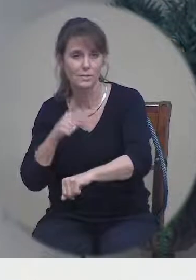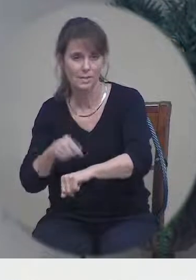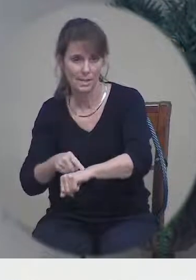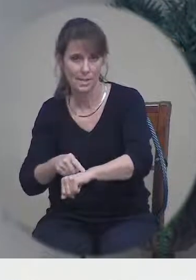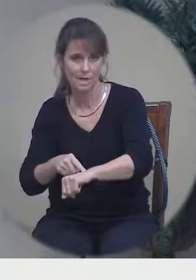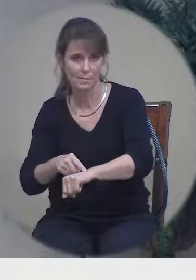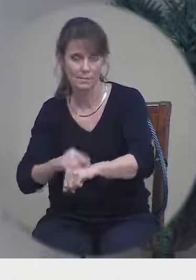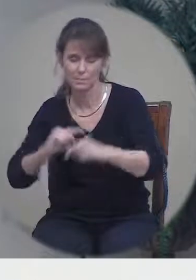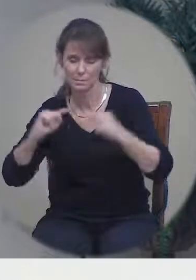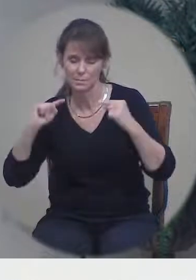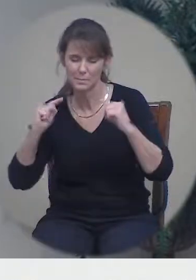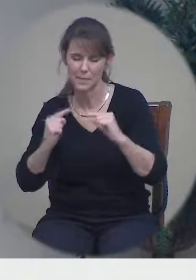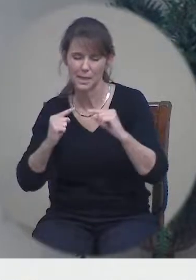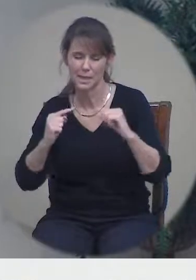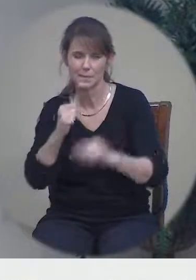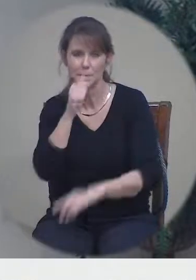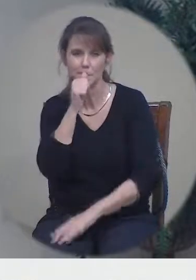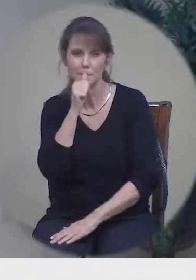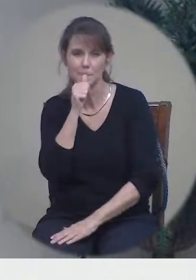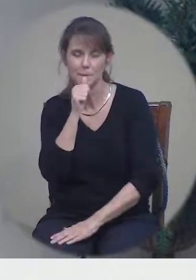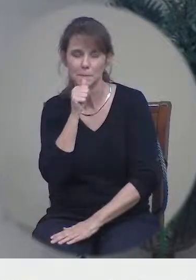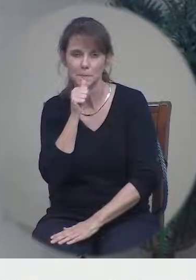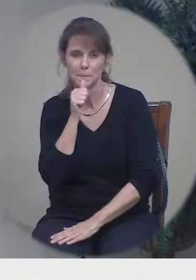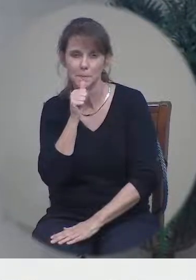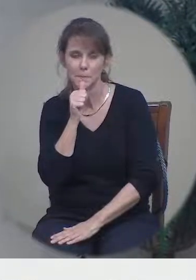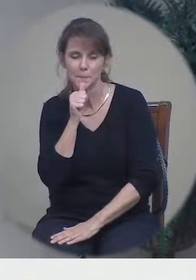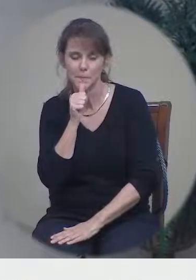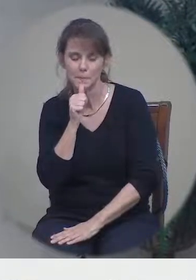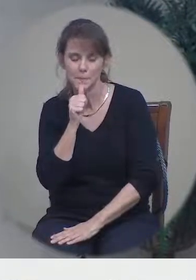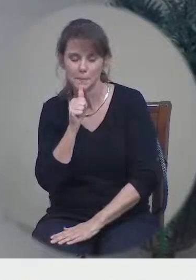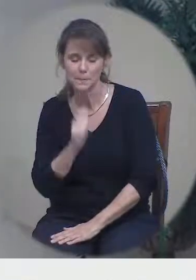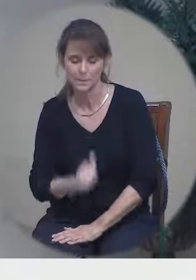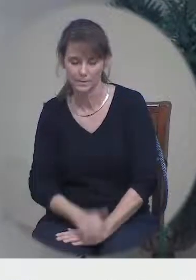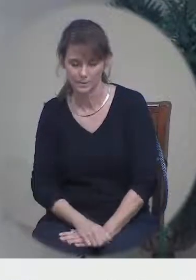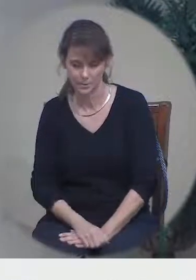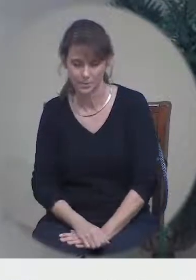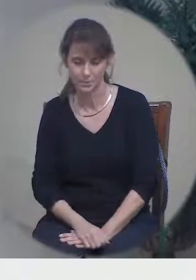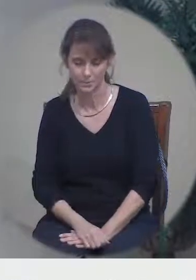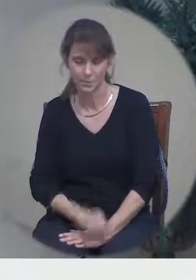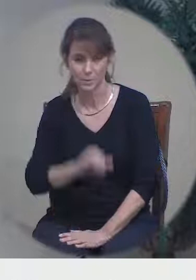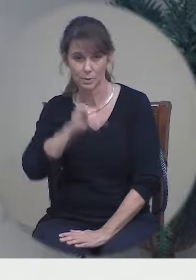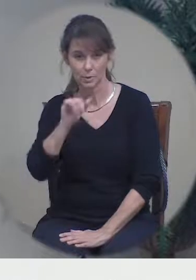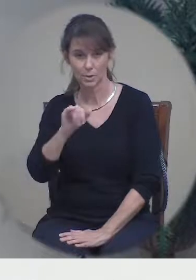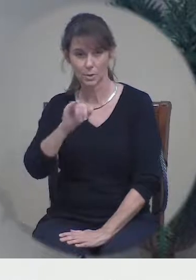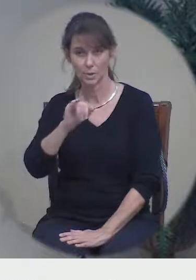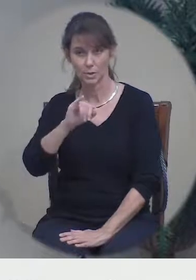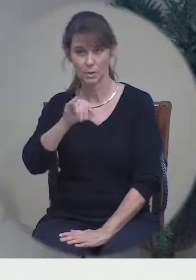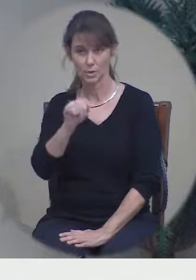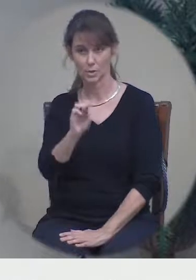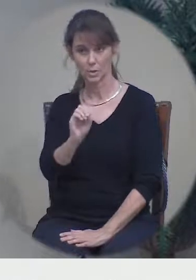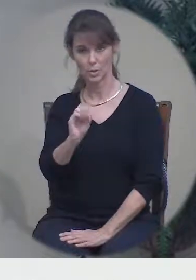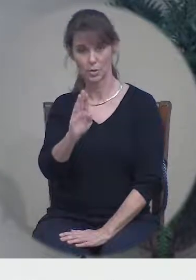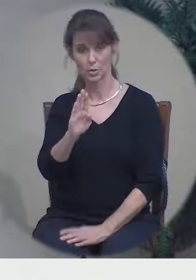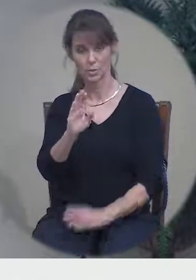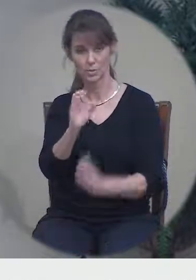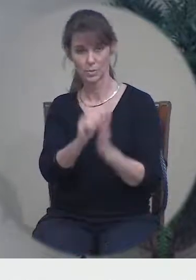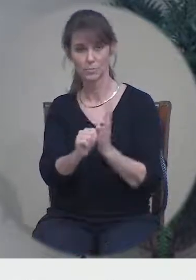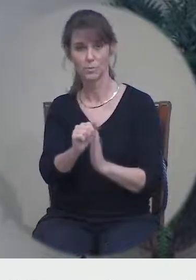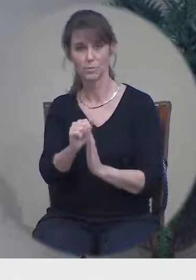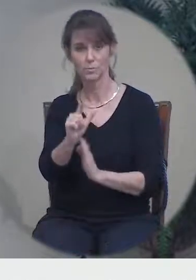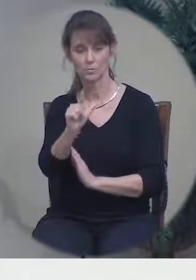that. I don't guess I thought about the time element involved in this. But in Job chapter, like a place like Job chapter